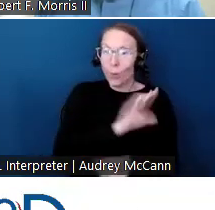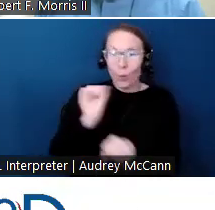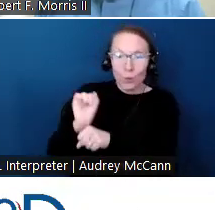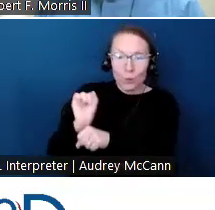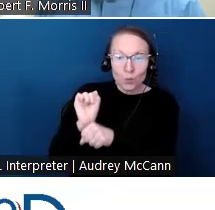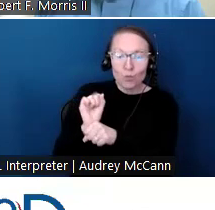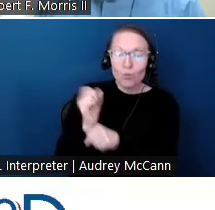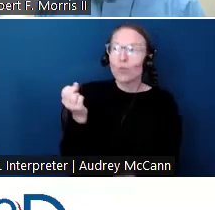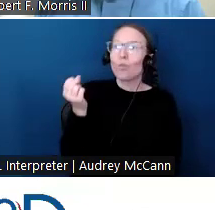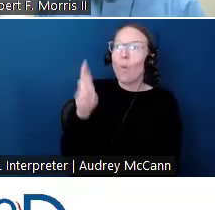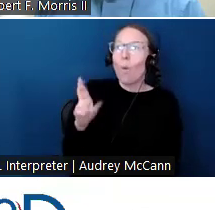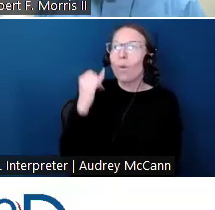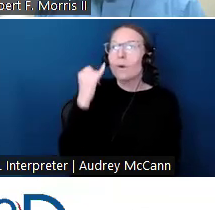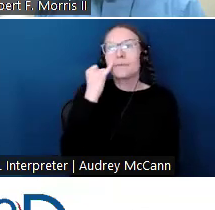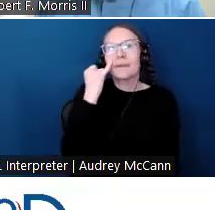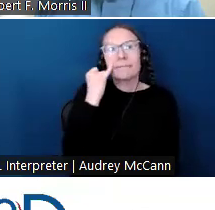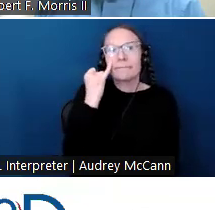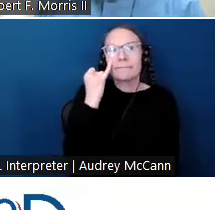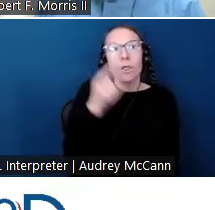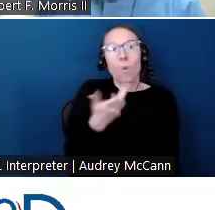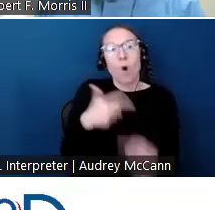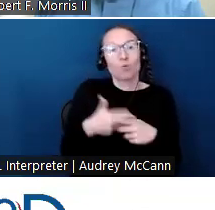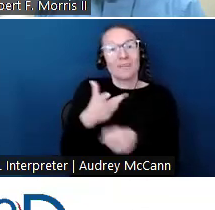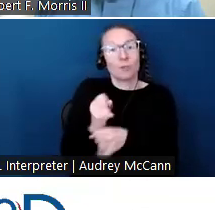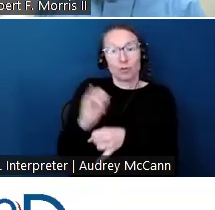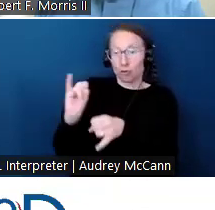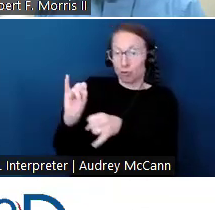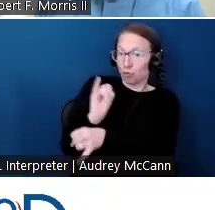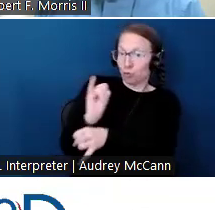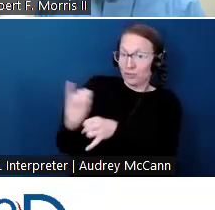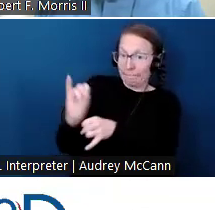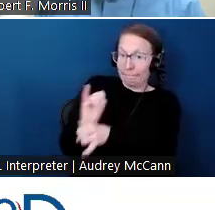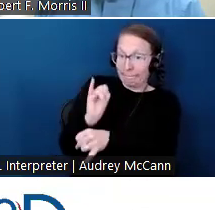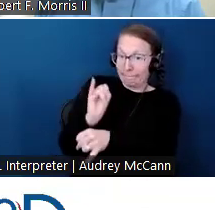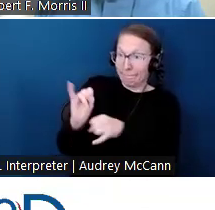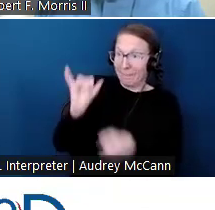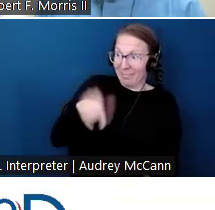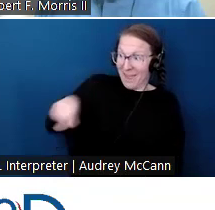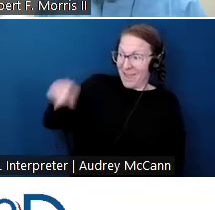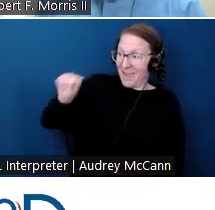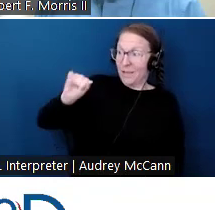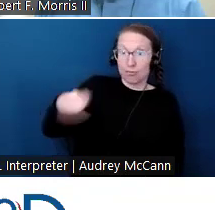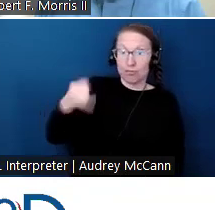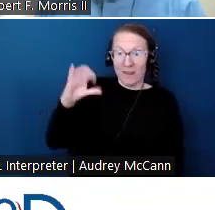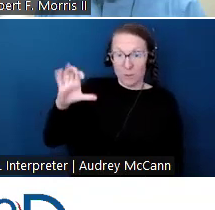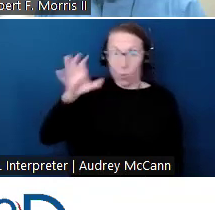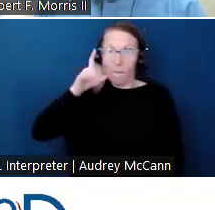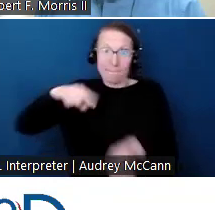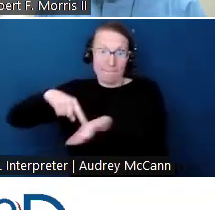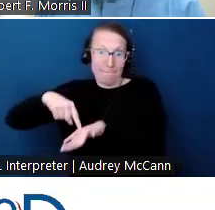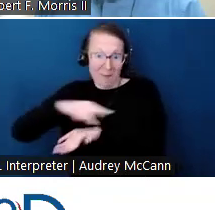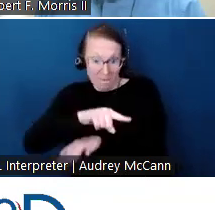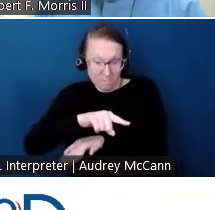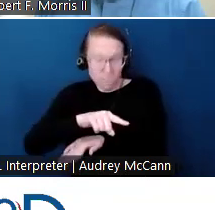if they're wanting to receive an internship that the AJC is going to pay for, then